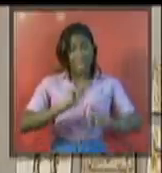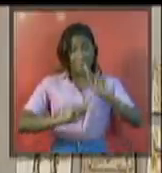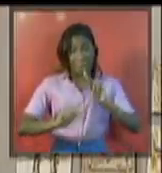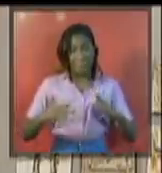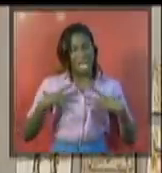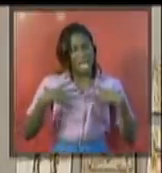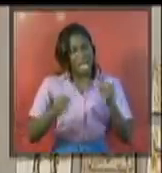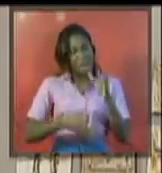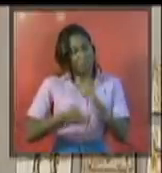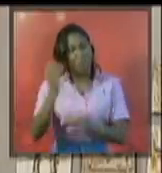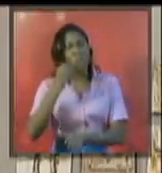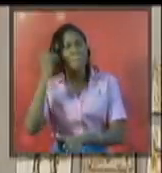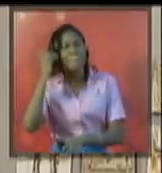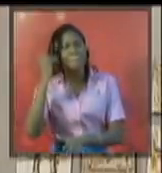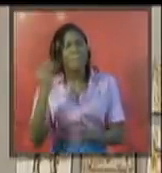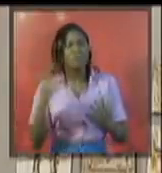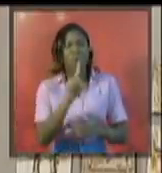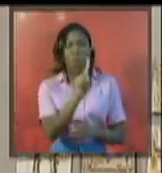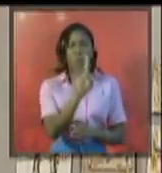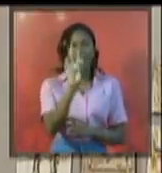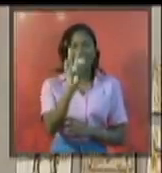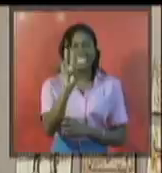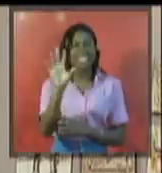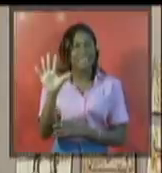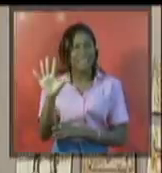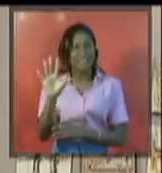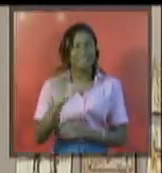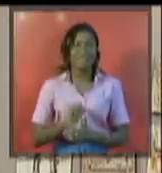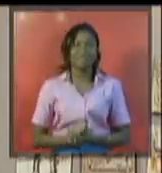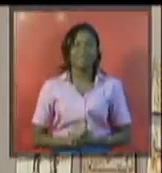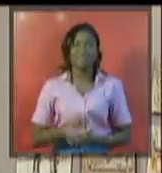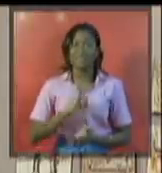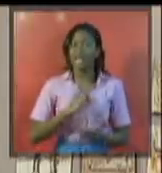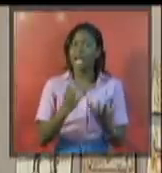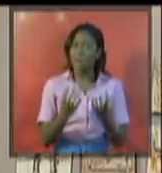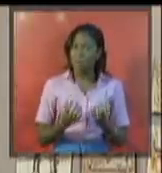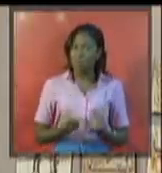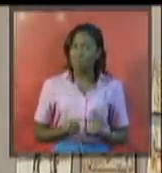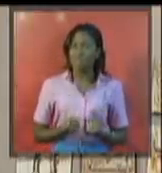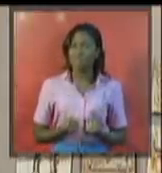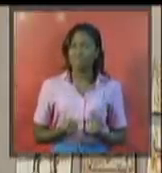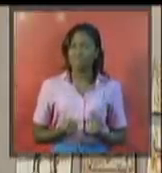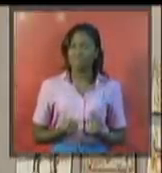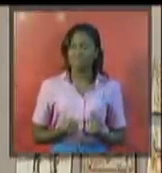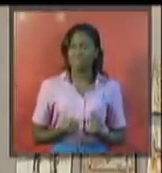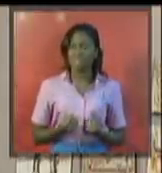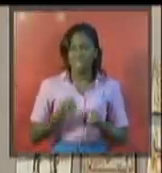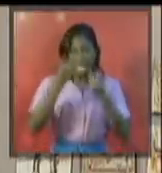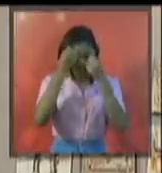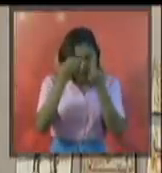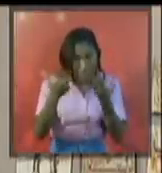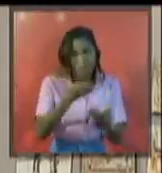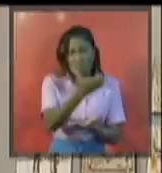discharged, 165. I'd like to speak briefly on the 17 facilities that we